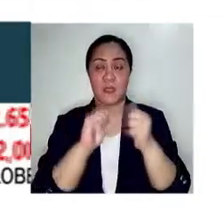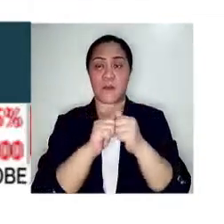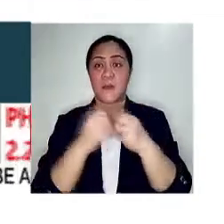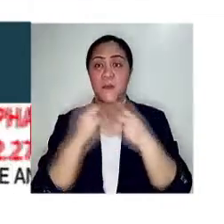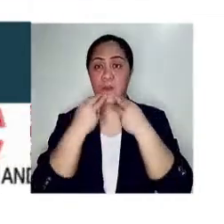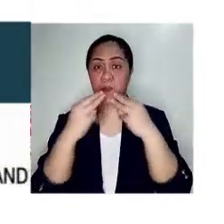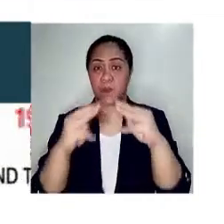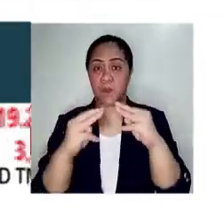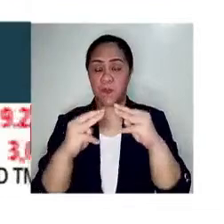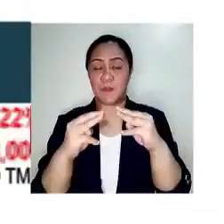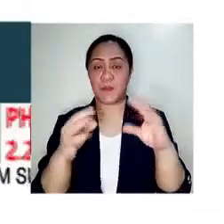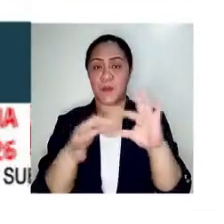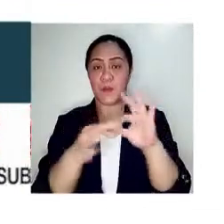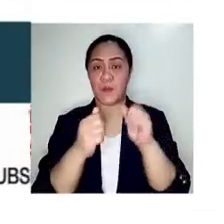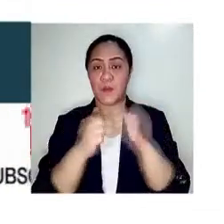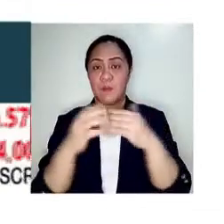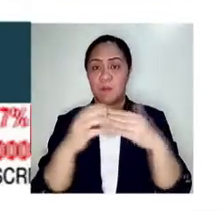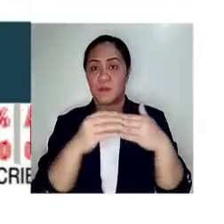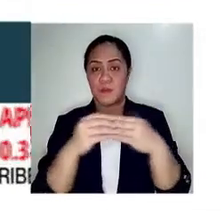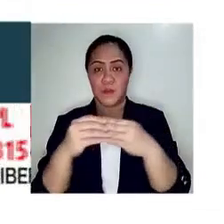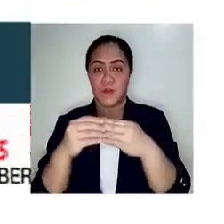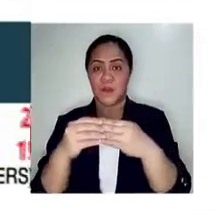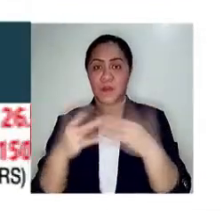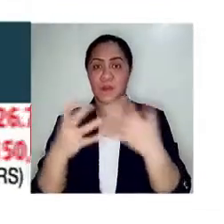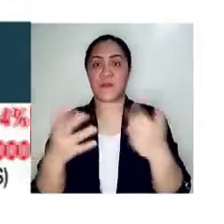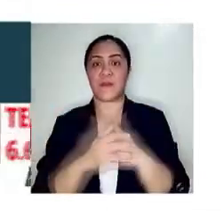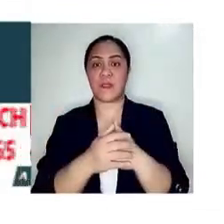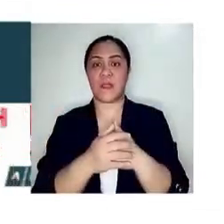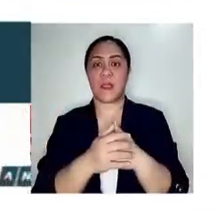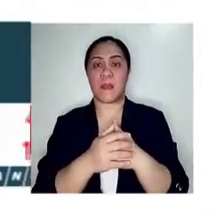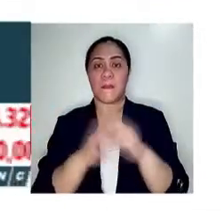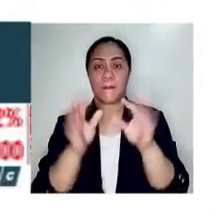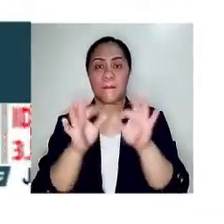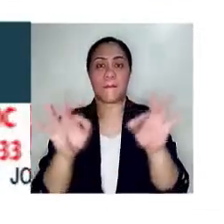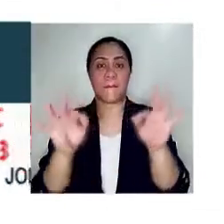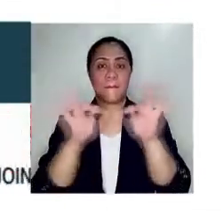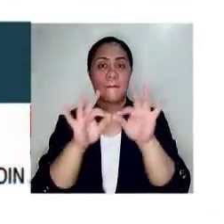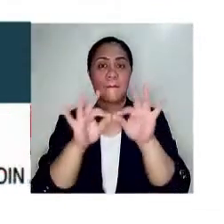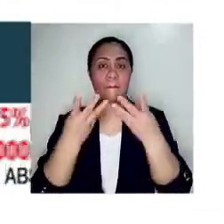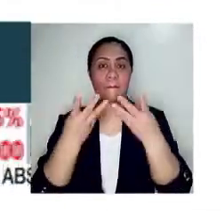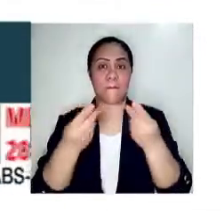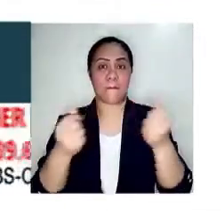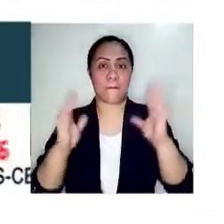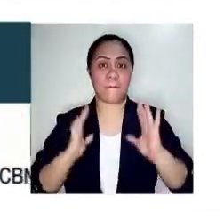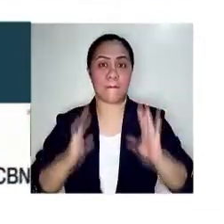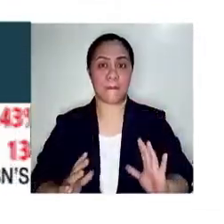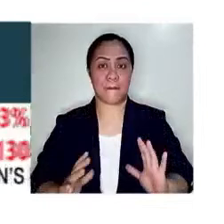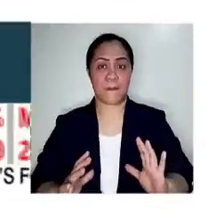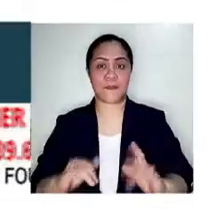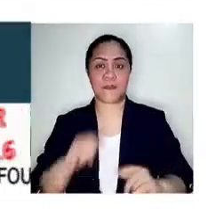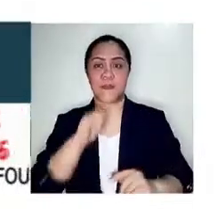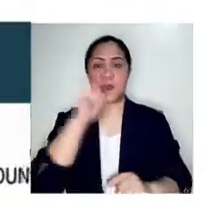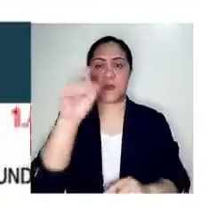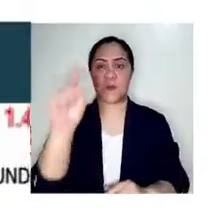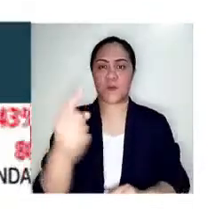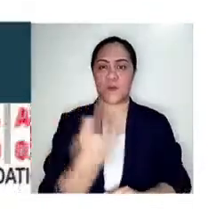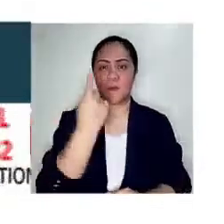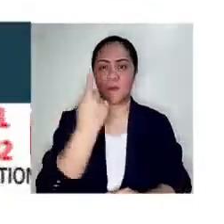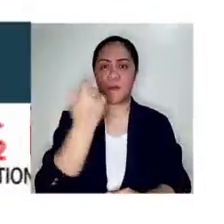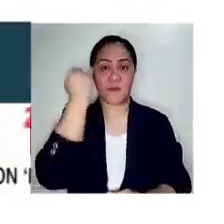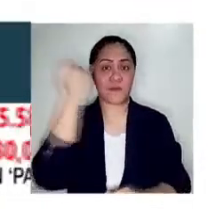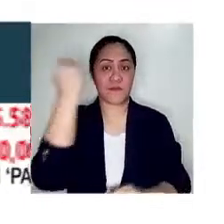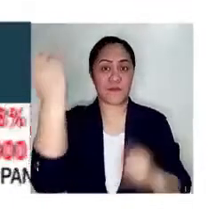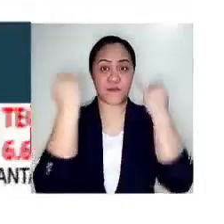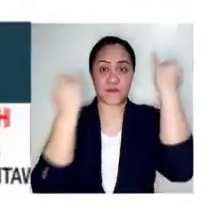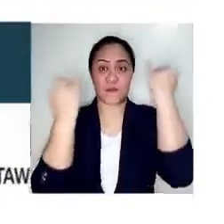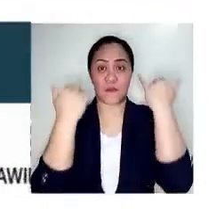leaders, right? But I think that sense of relief is not just about the idea that, you know, now we can go